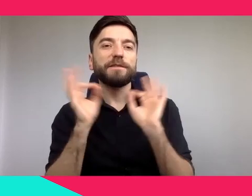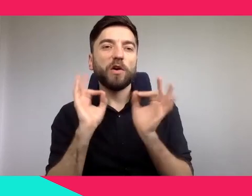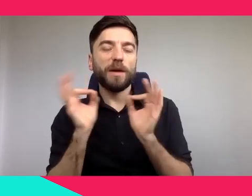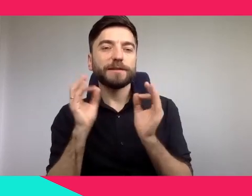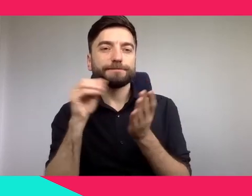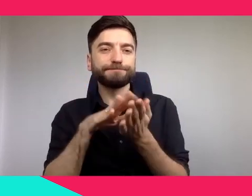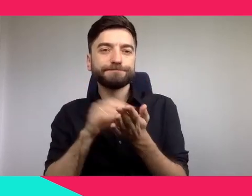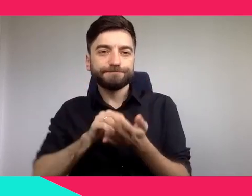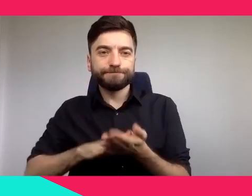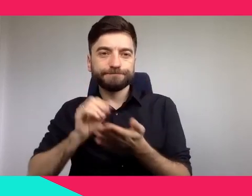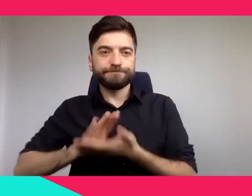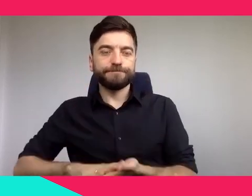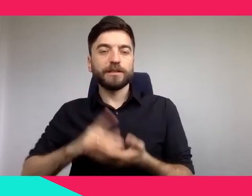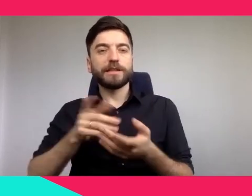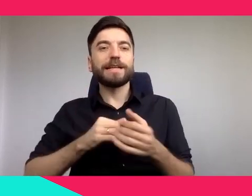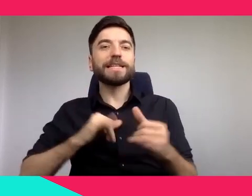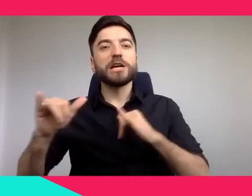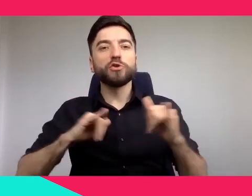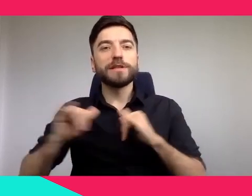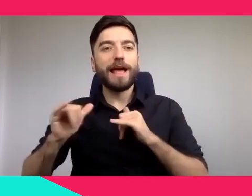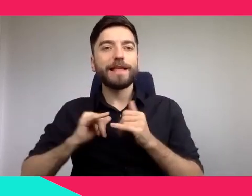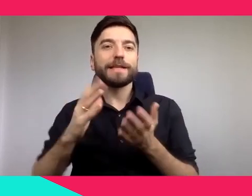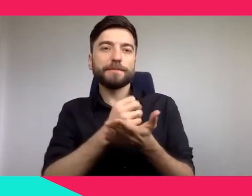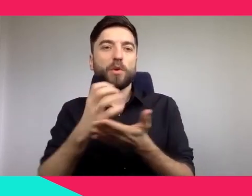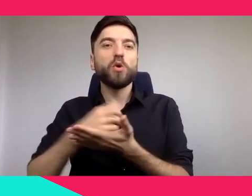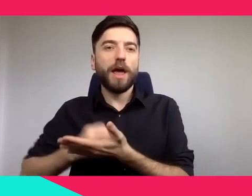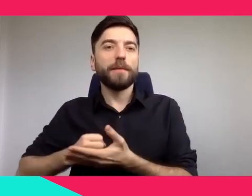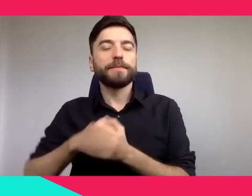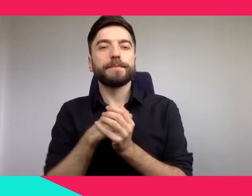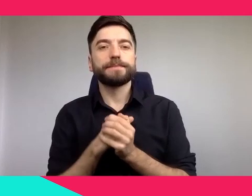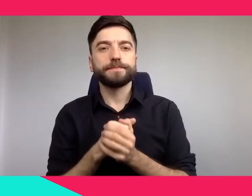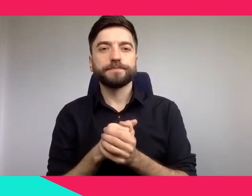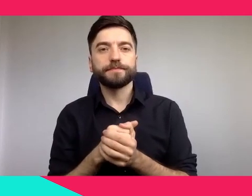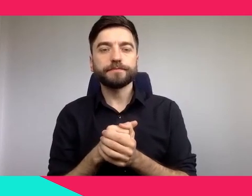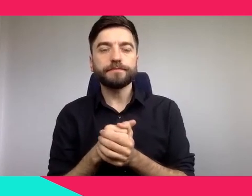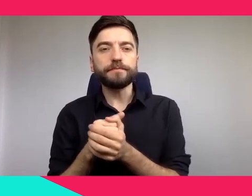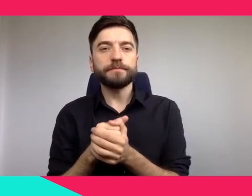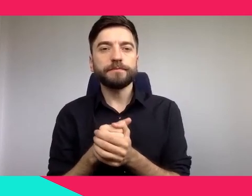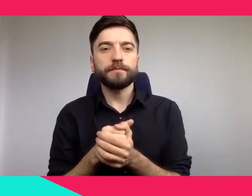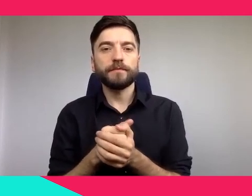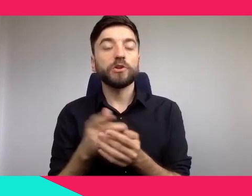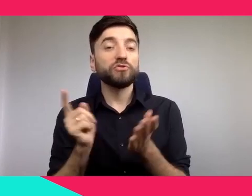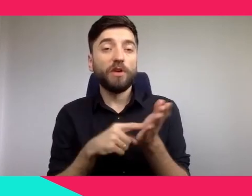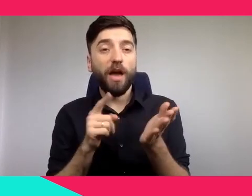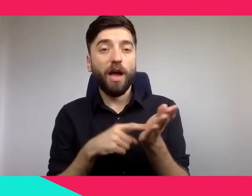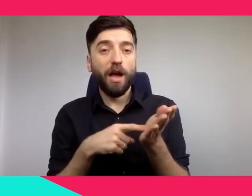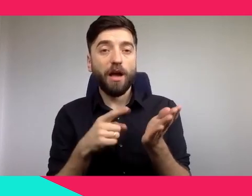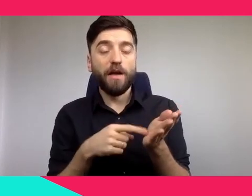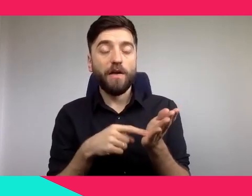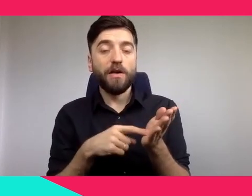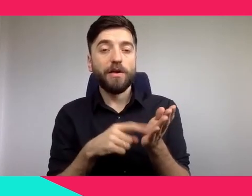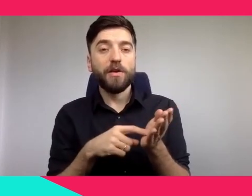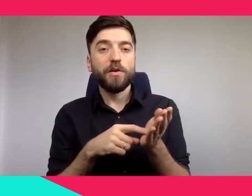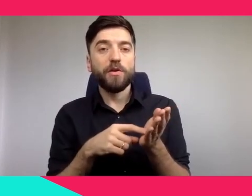enter your search phrase here. Most people didn't have a search phrase, so they would just press enter. And so